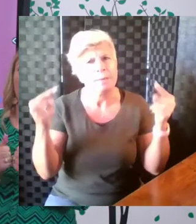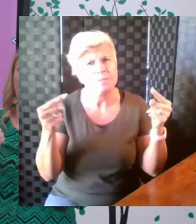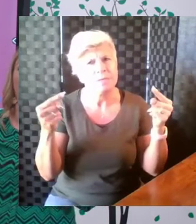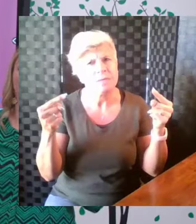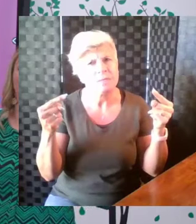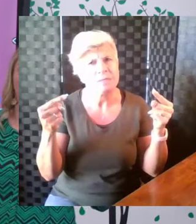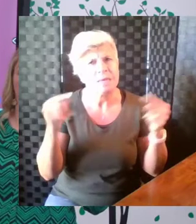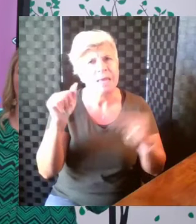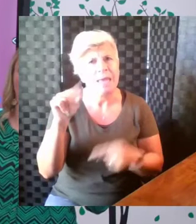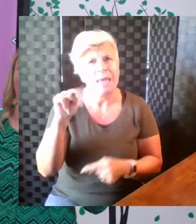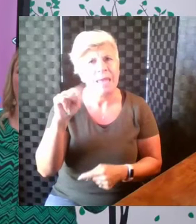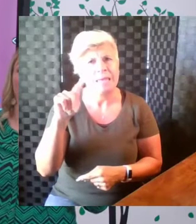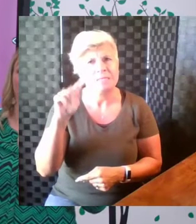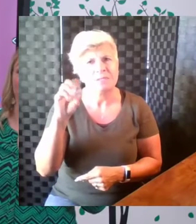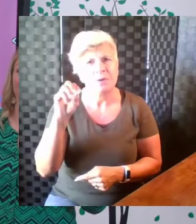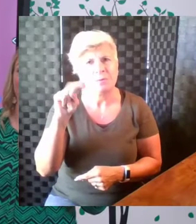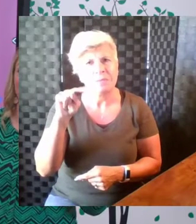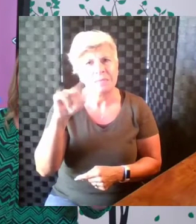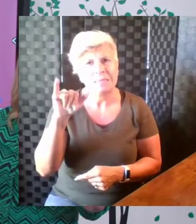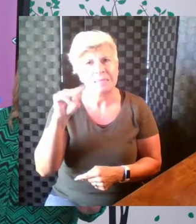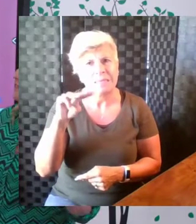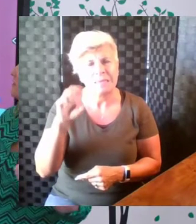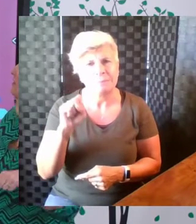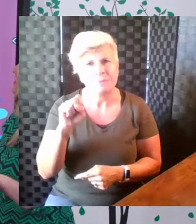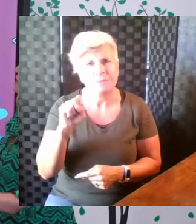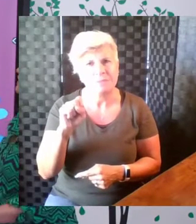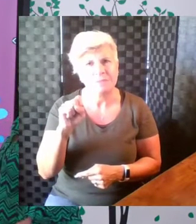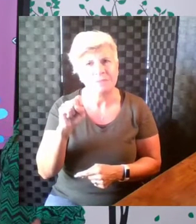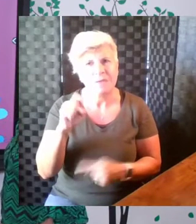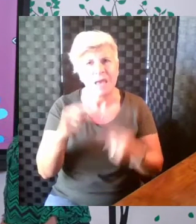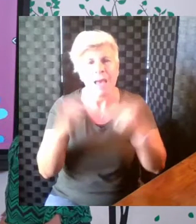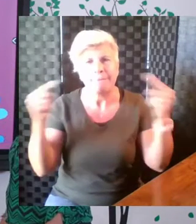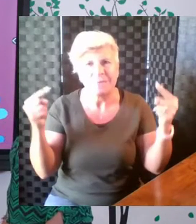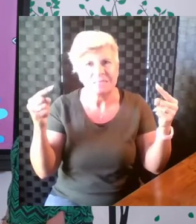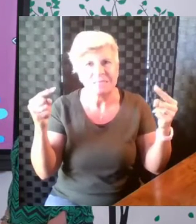2 words are antonyms or opposites of each other?